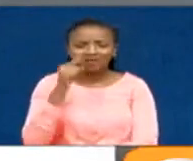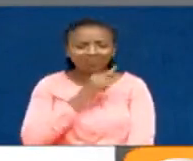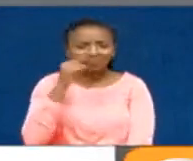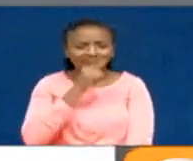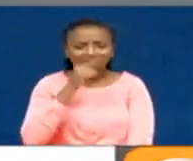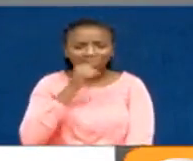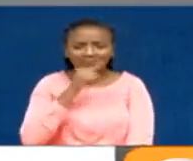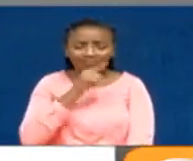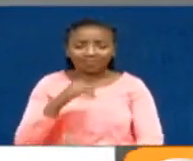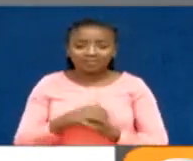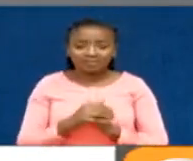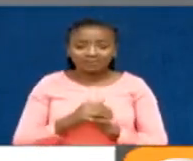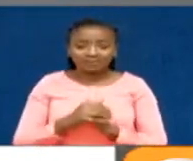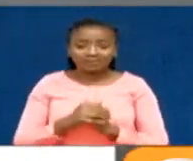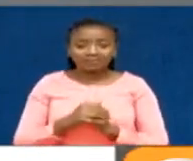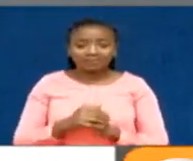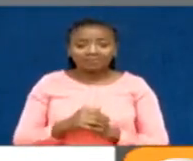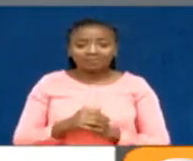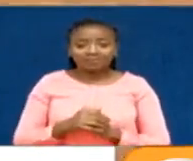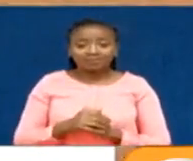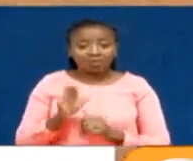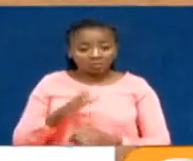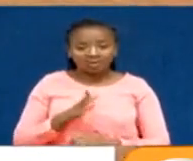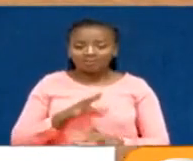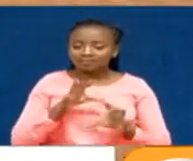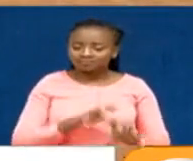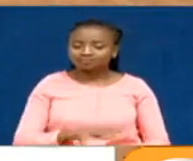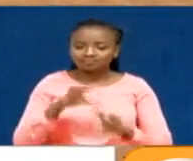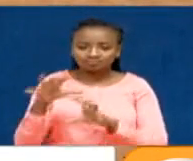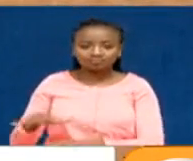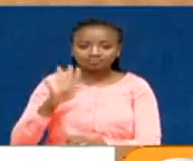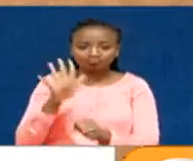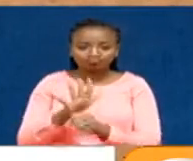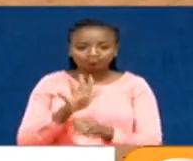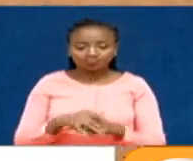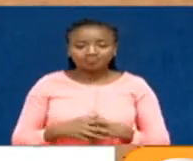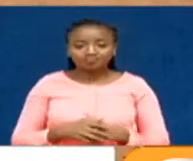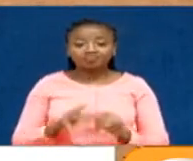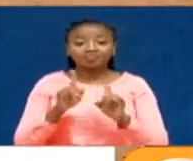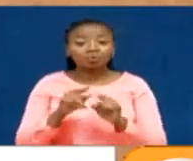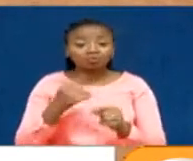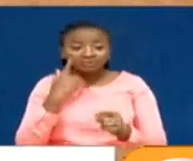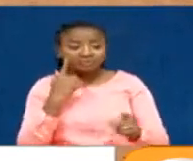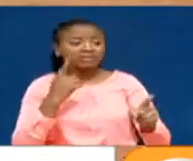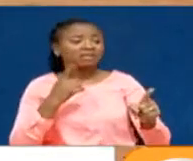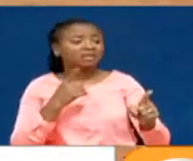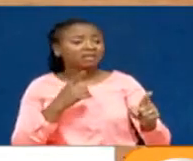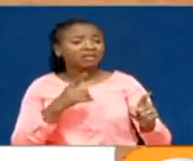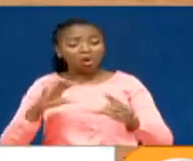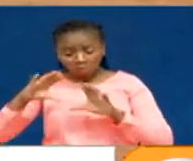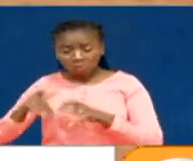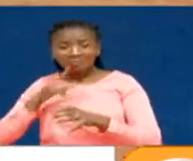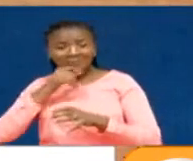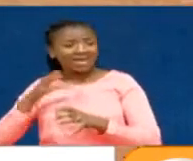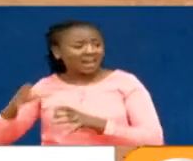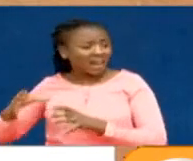biggest casualties from the political fallout were women. Unge notice kuna wale walikuwa merepiwa, gang raped that